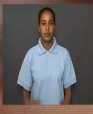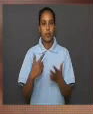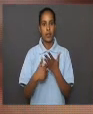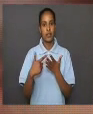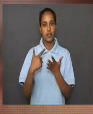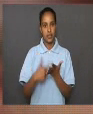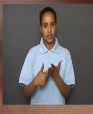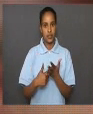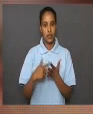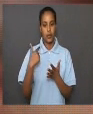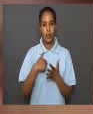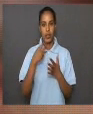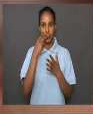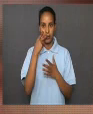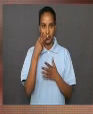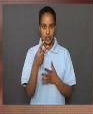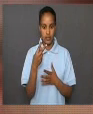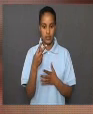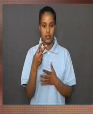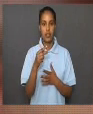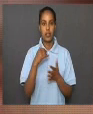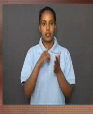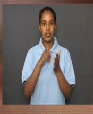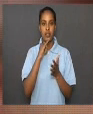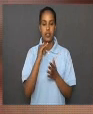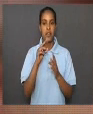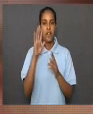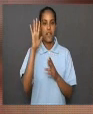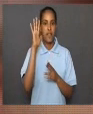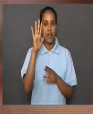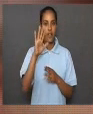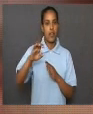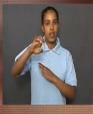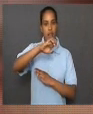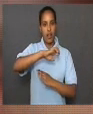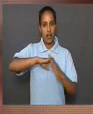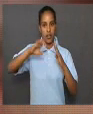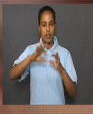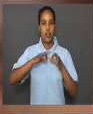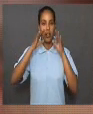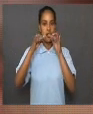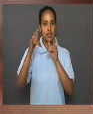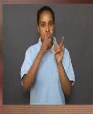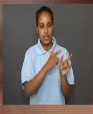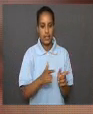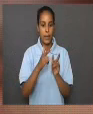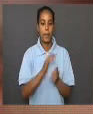By this, we can see that it is a 5-electron transfer